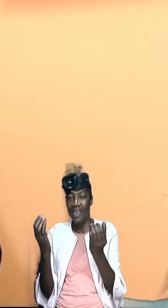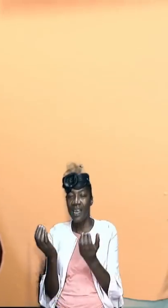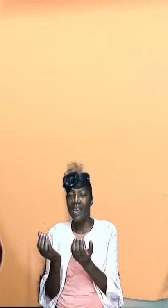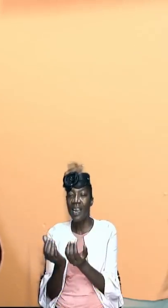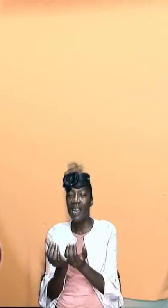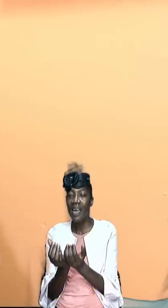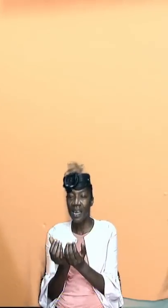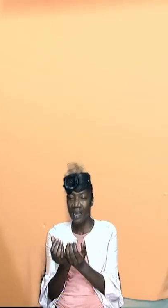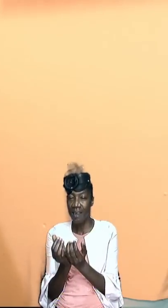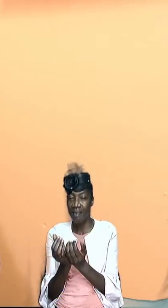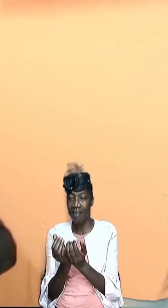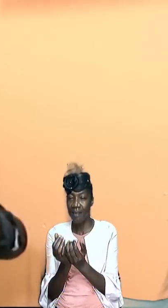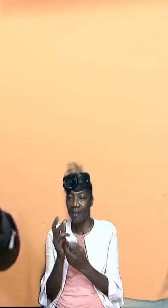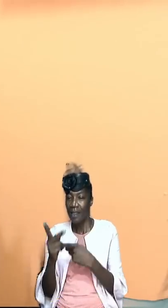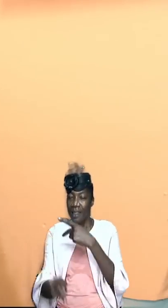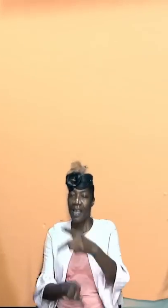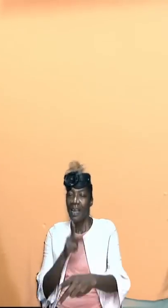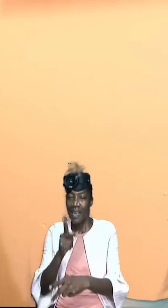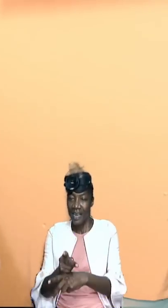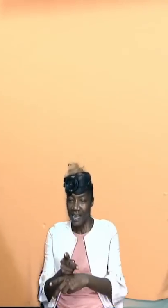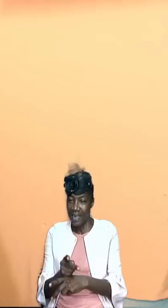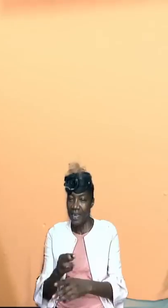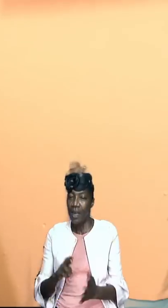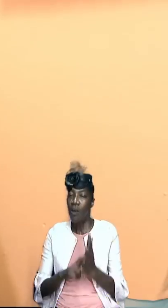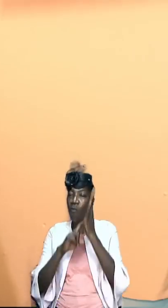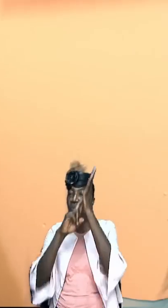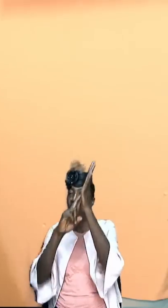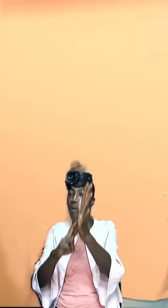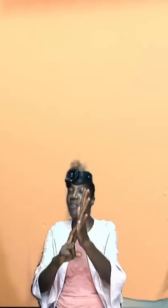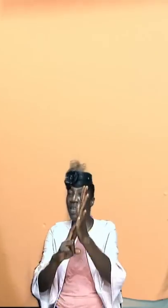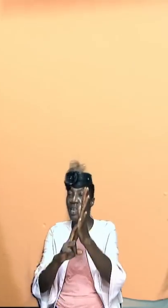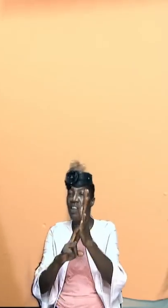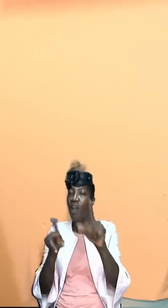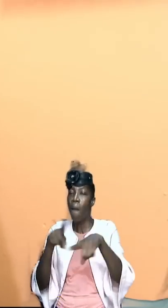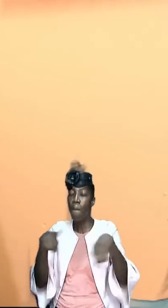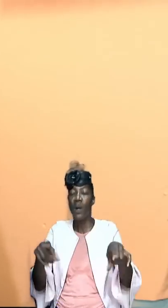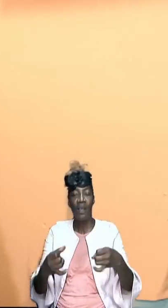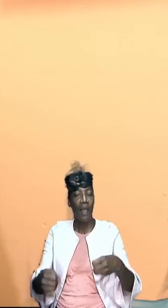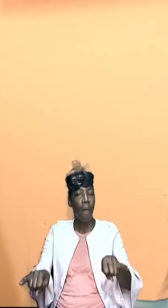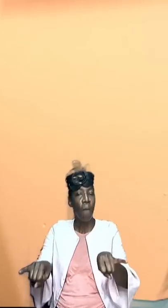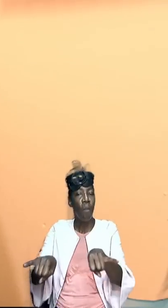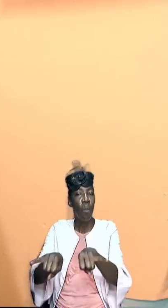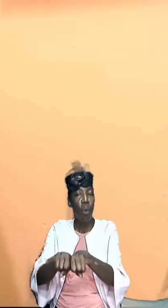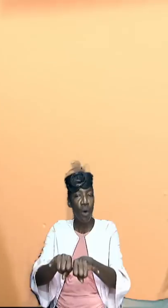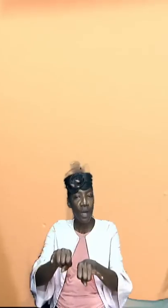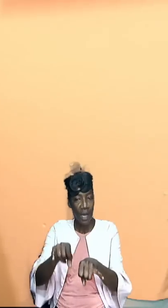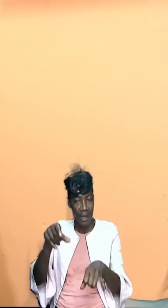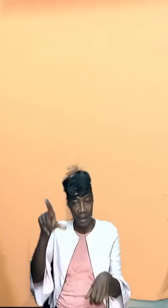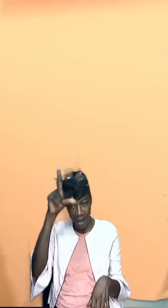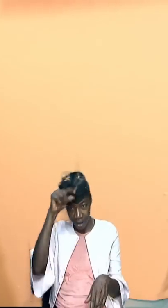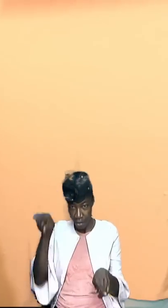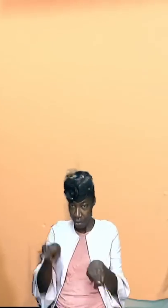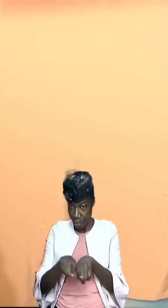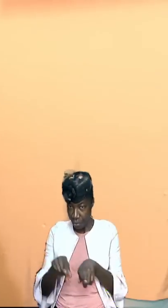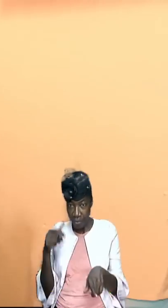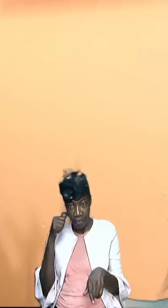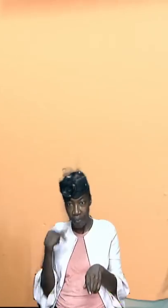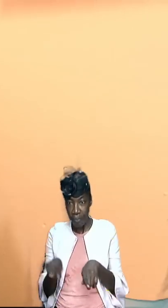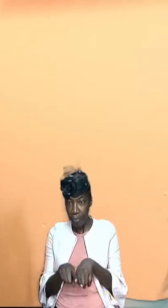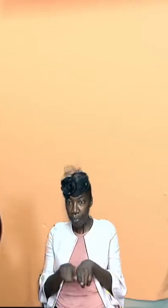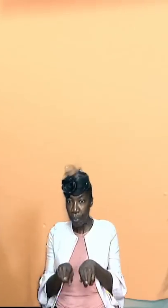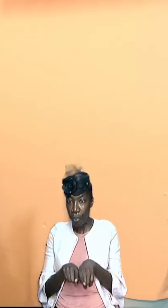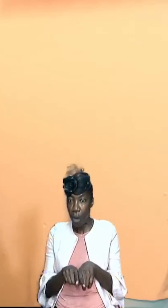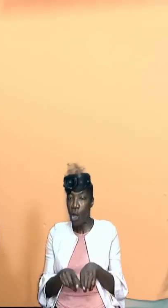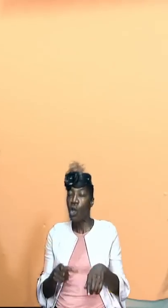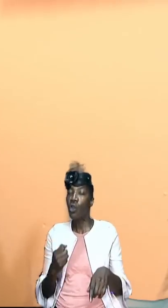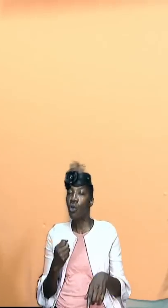type setting and presentation, but it is important, brothers and sisters, if we are to at